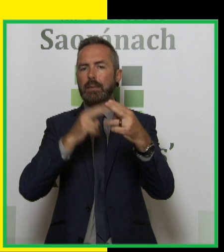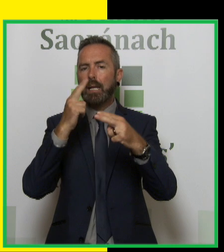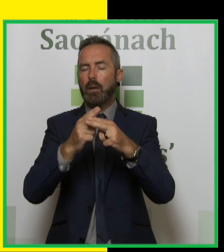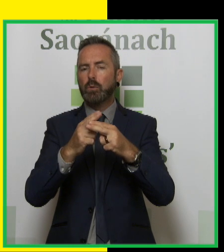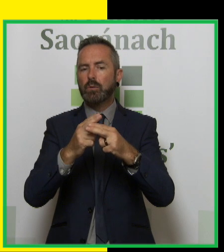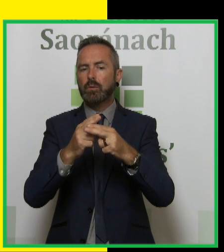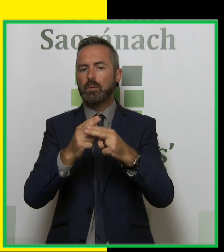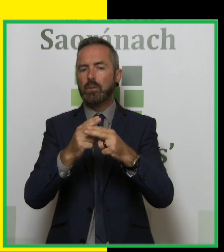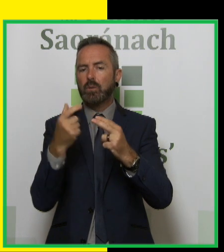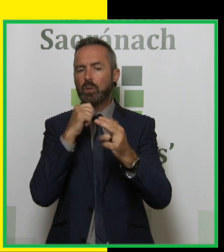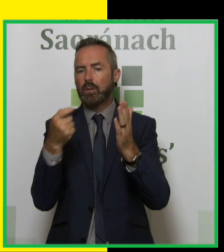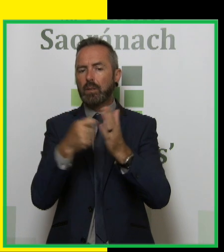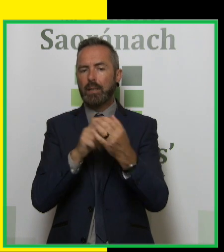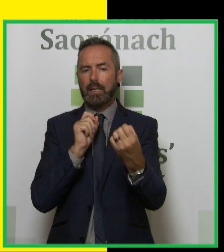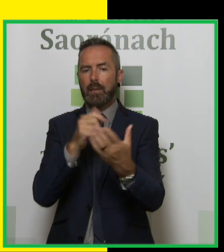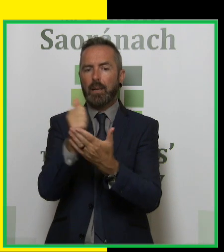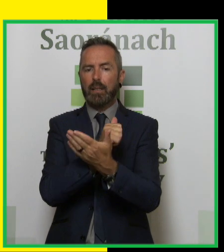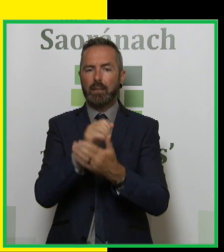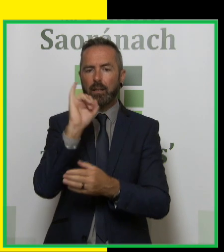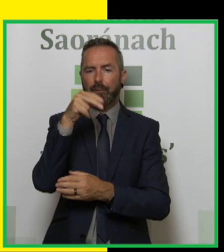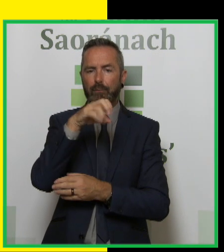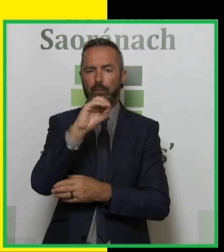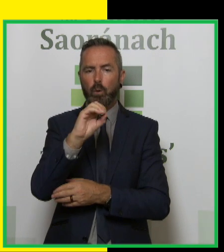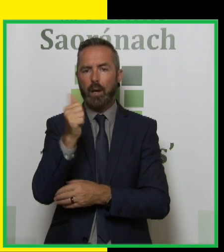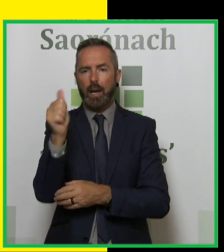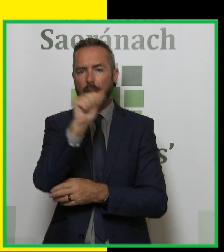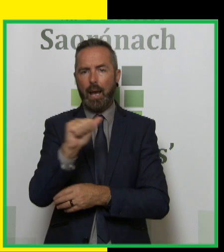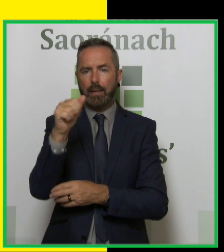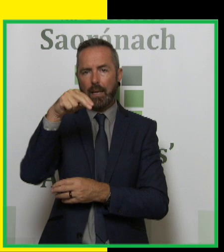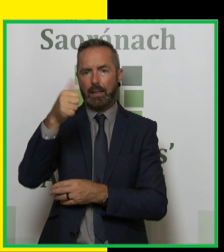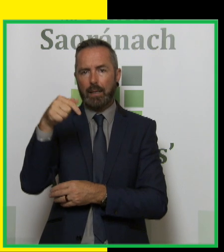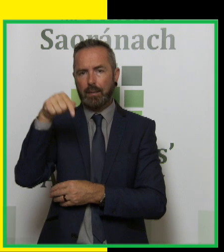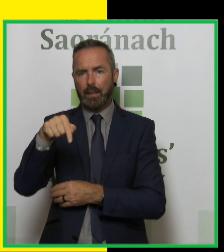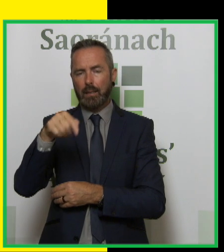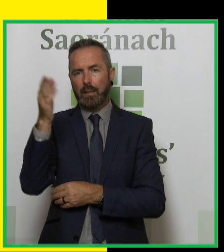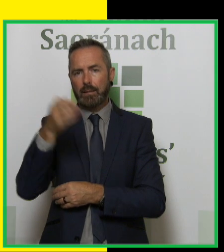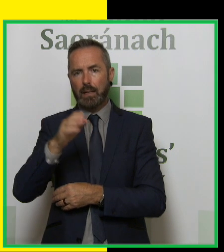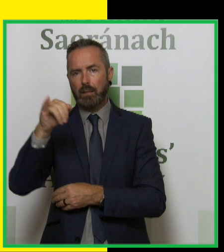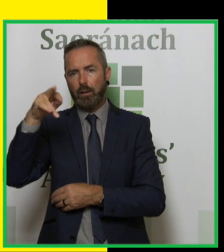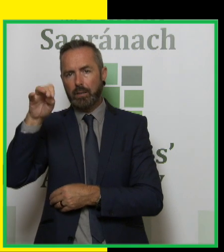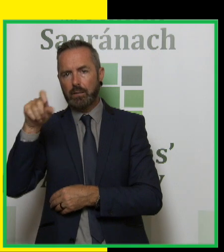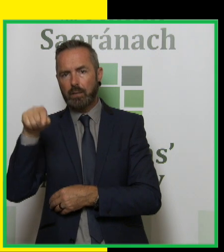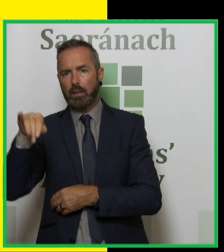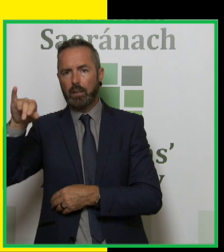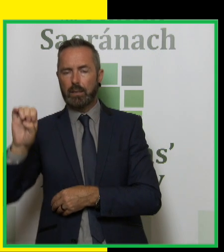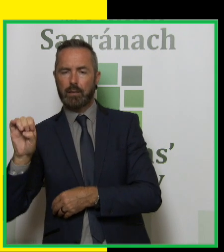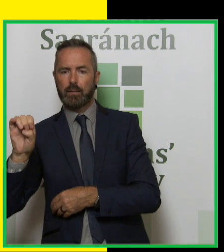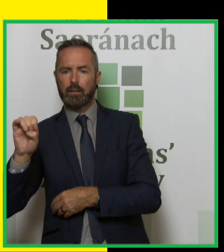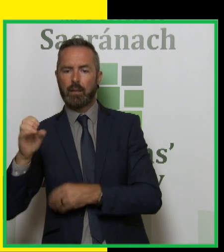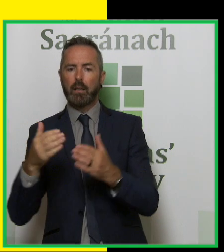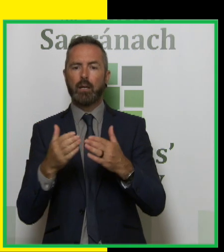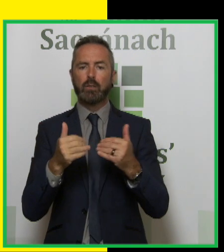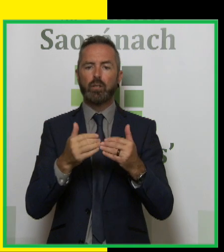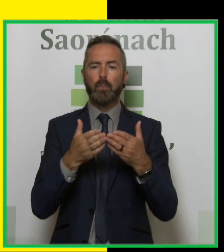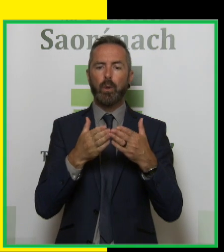email address, which is info@na-ireland.ie. narcoticsanonymous.ie. The shop is